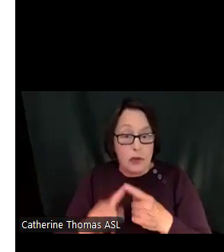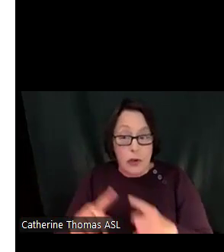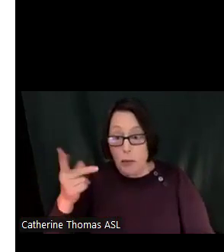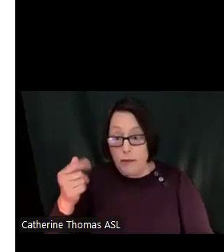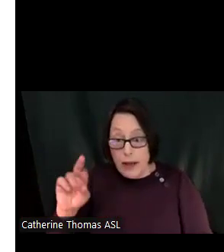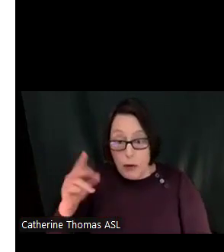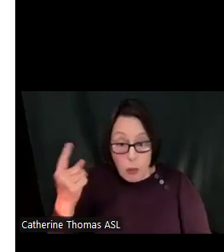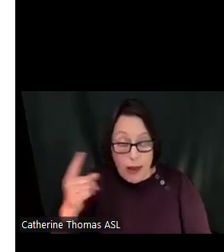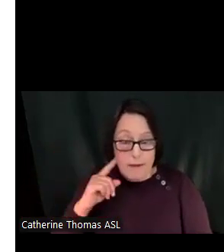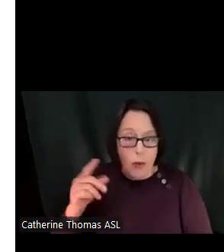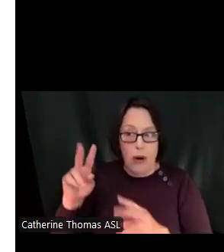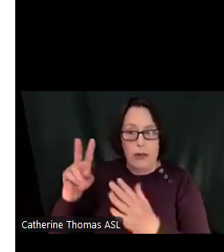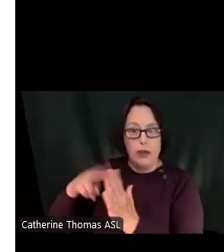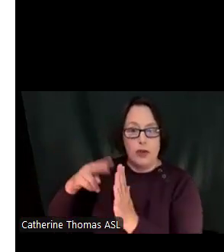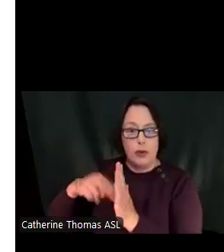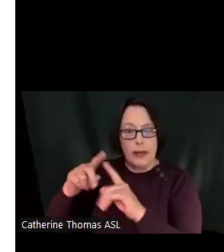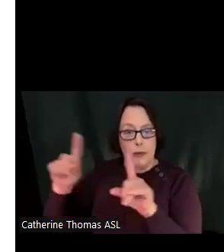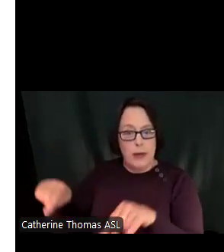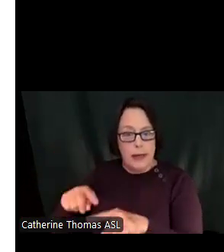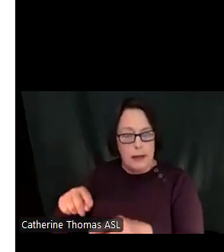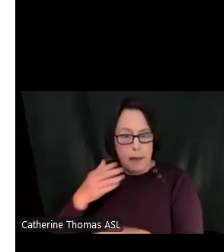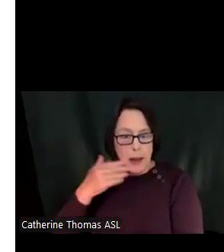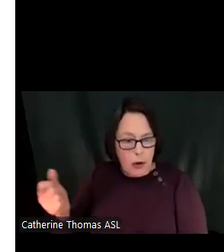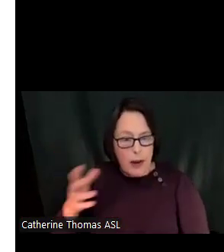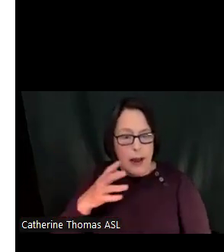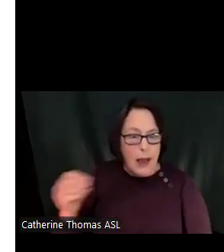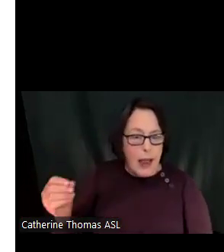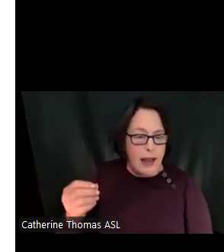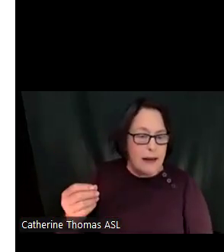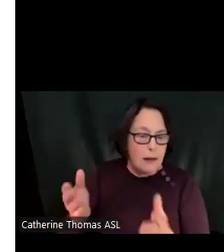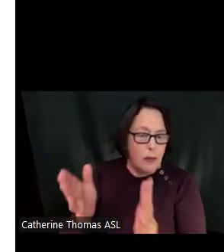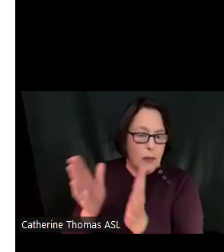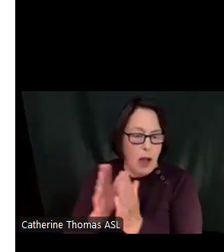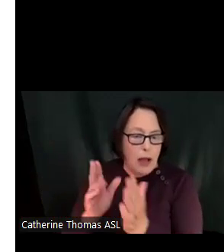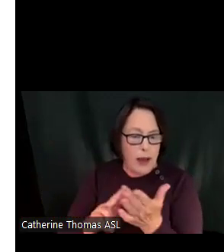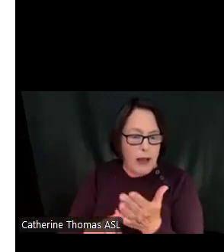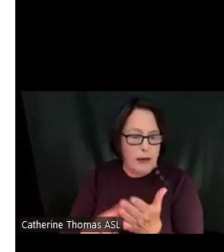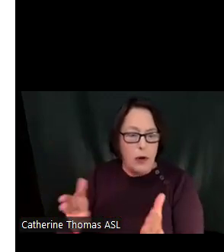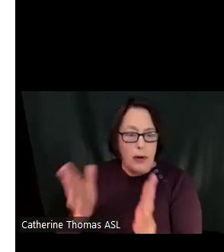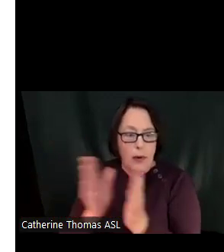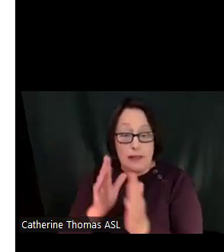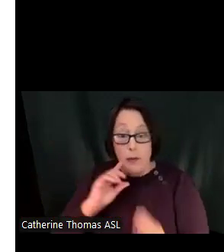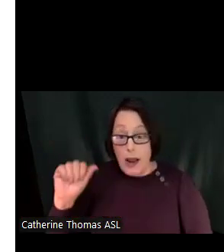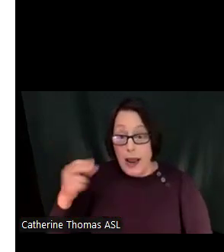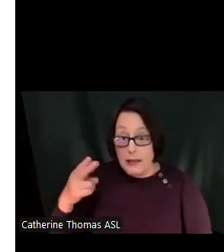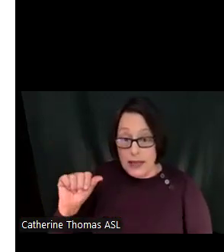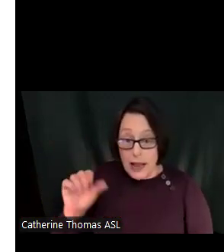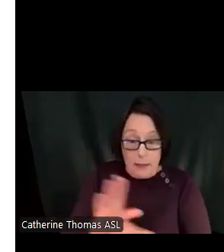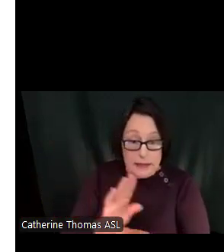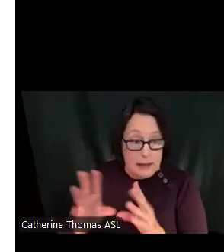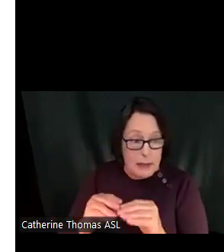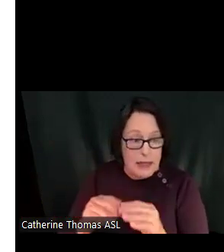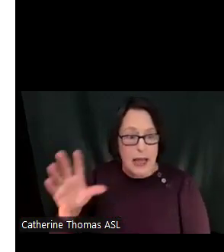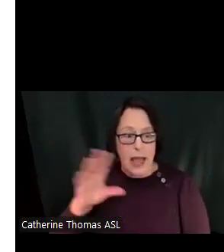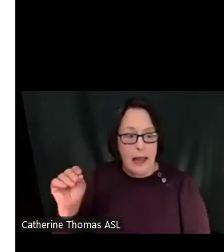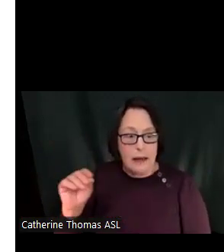accessibility, providing guidance on appropriate methods for requesting sign language interpreters for HCA business needs, and